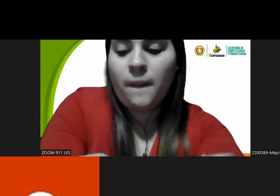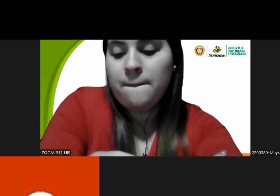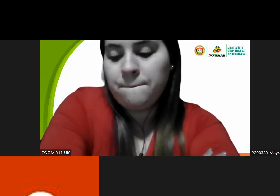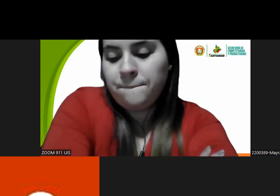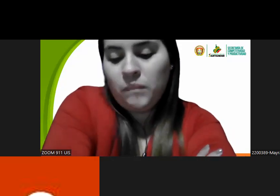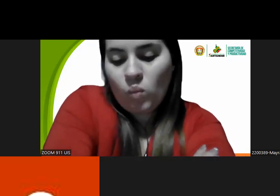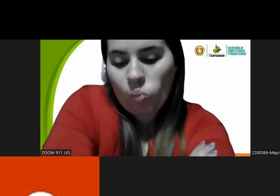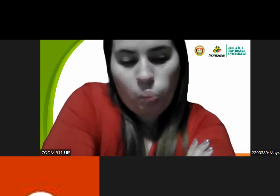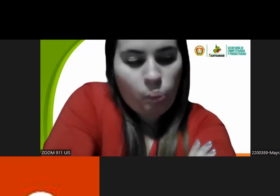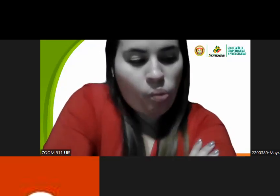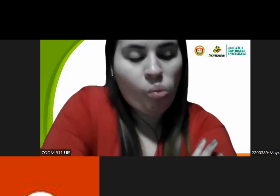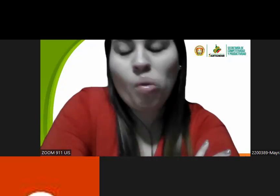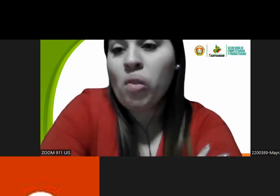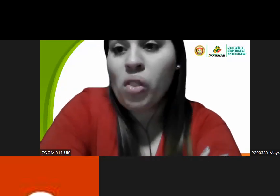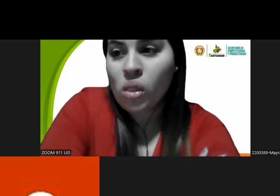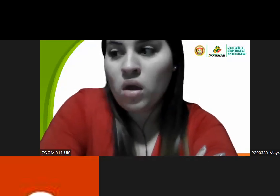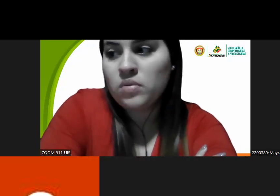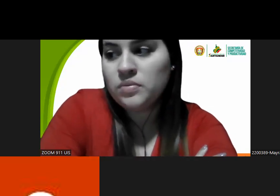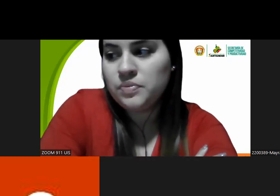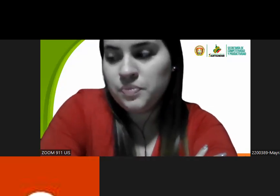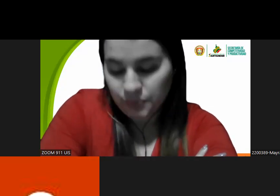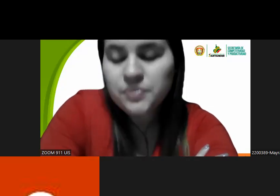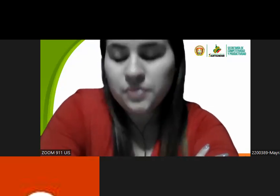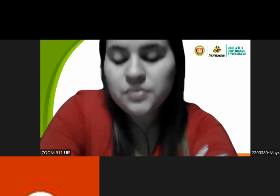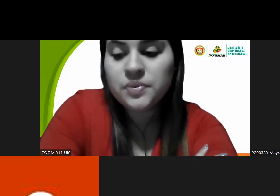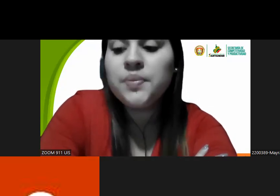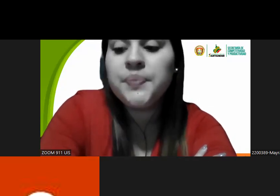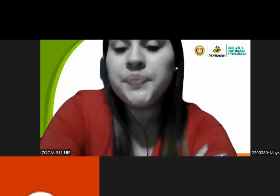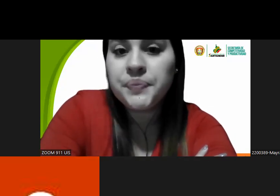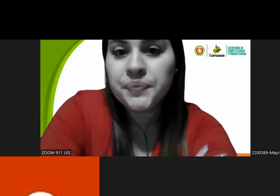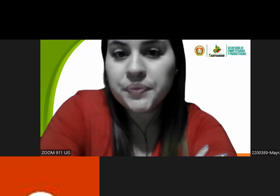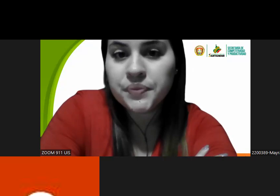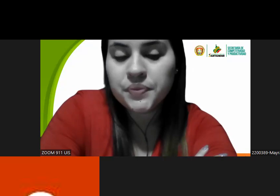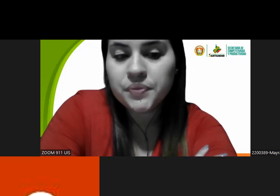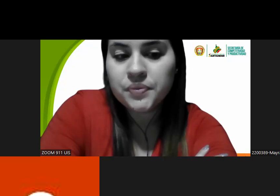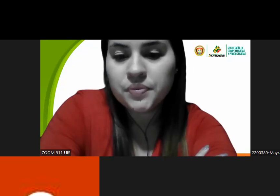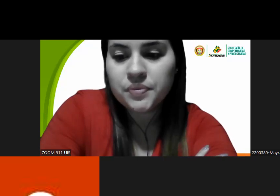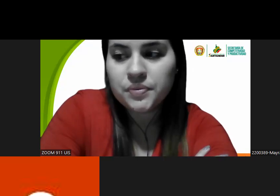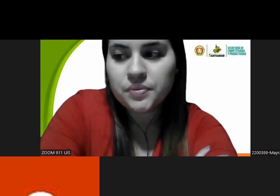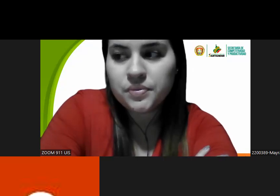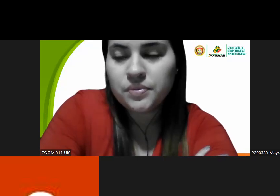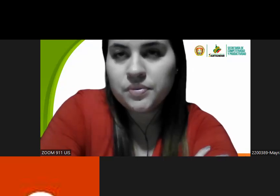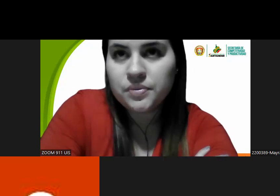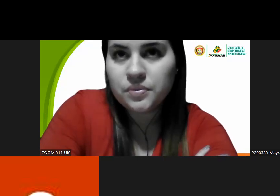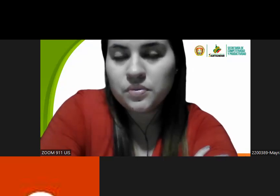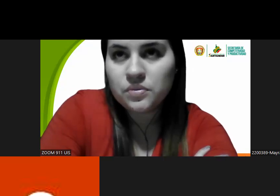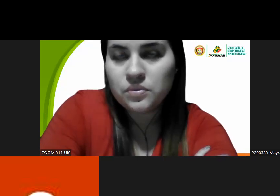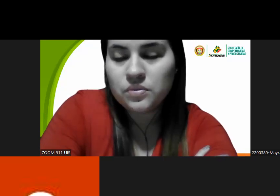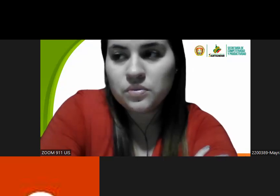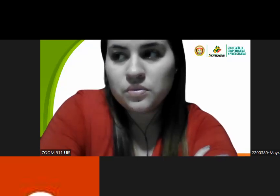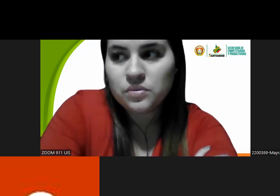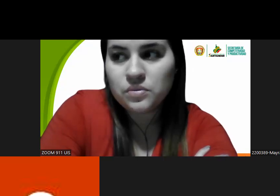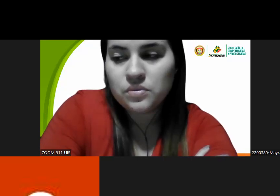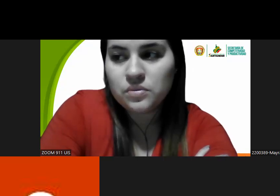We are thinking, we have two options. The Mhm. first one, you want someone to clarify what they've said,